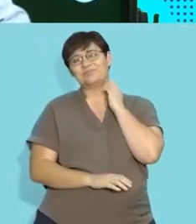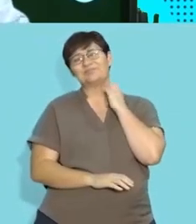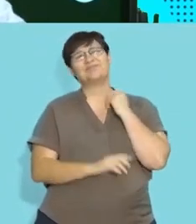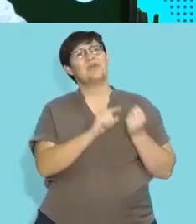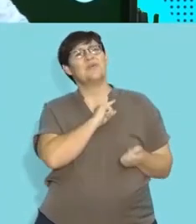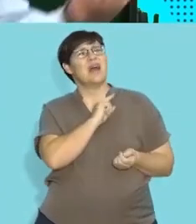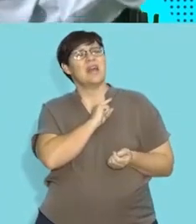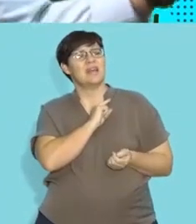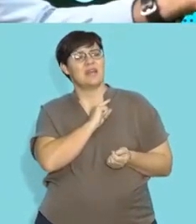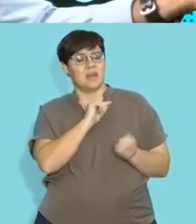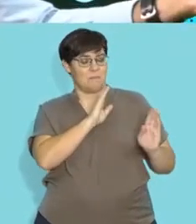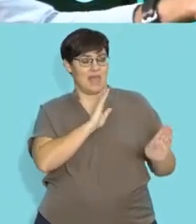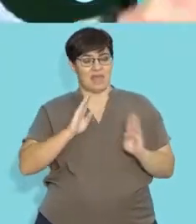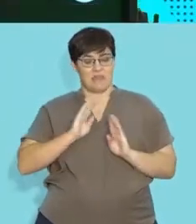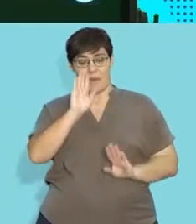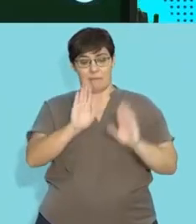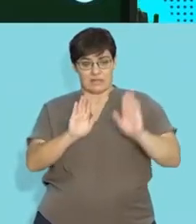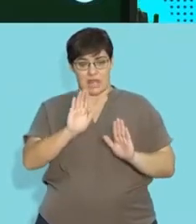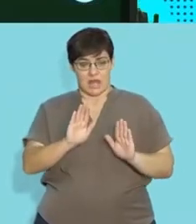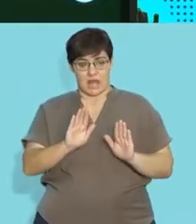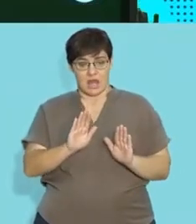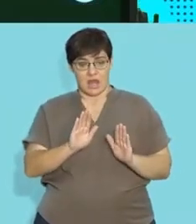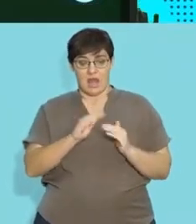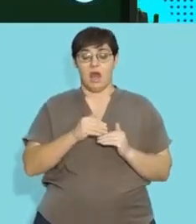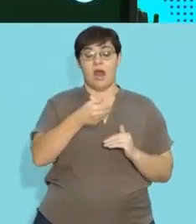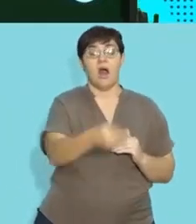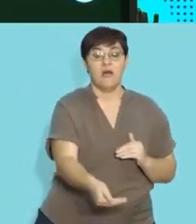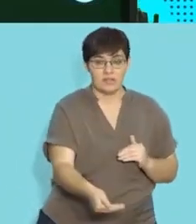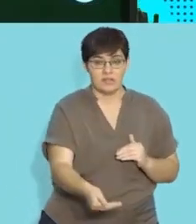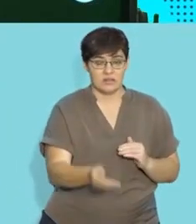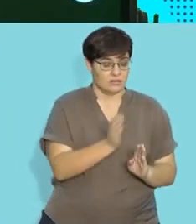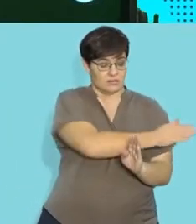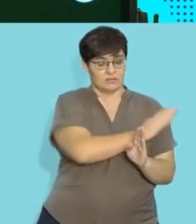the behavior of the pattern after the range. Okay.